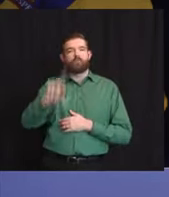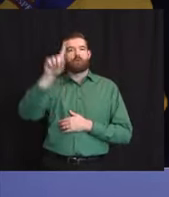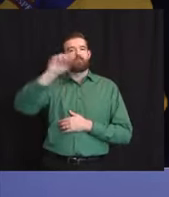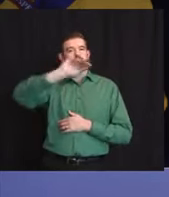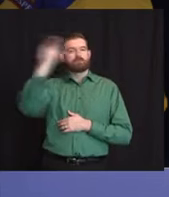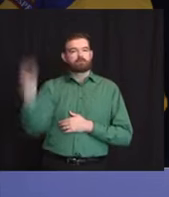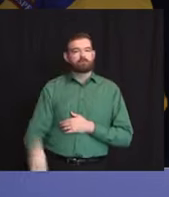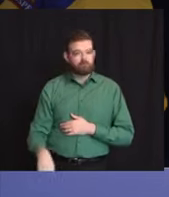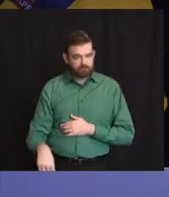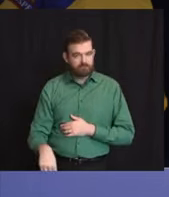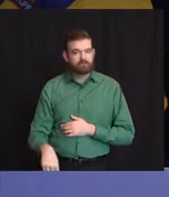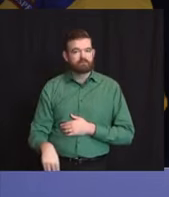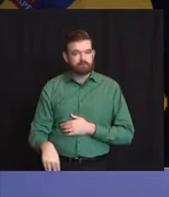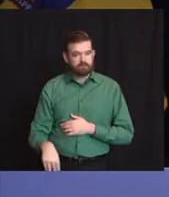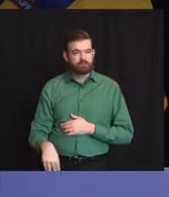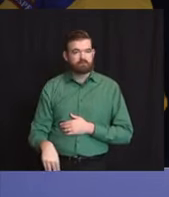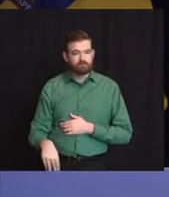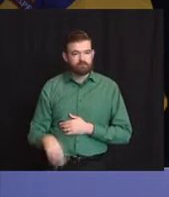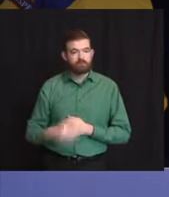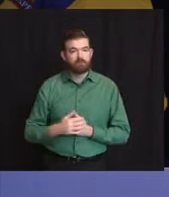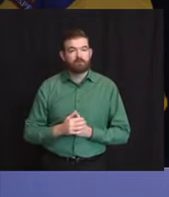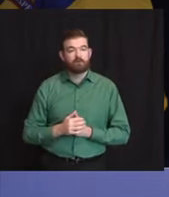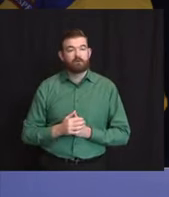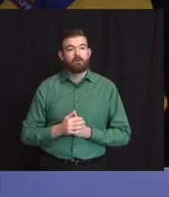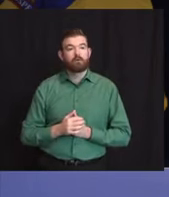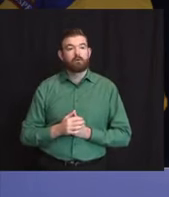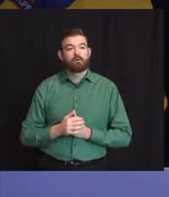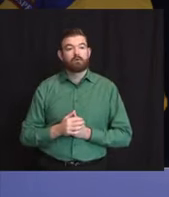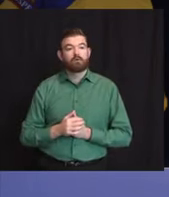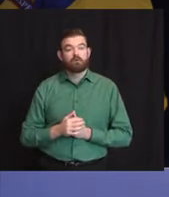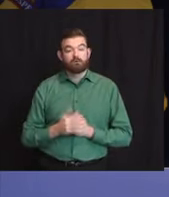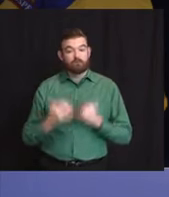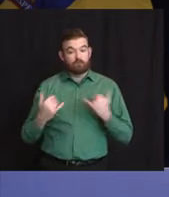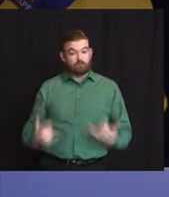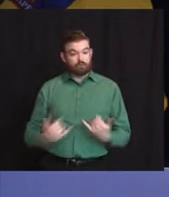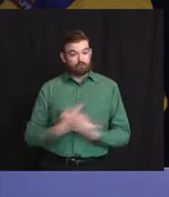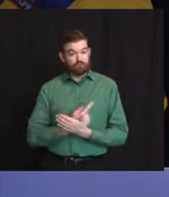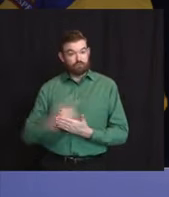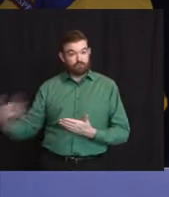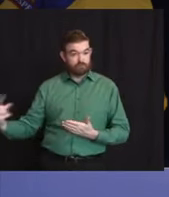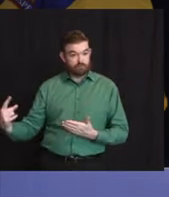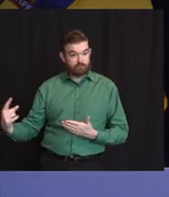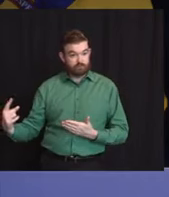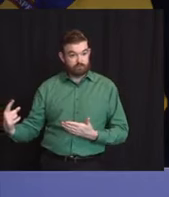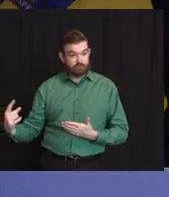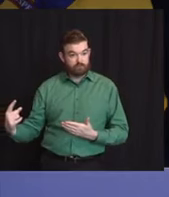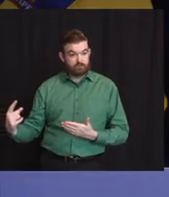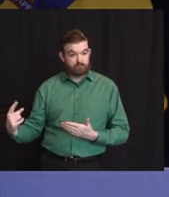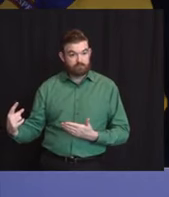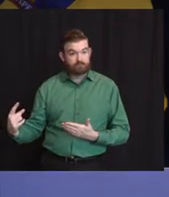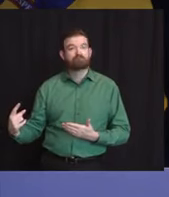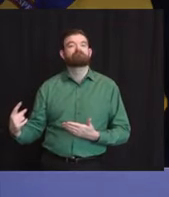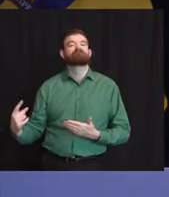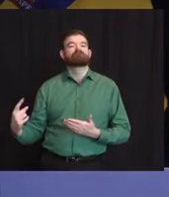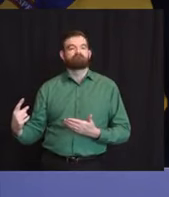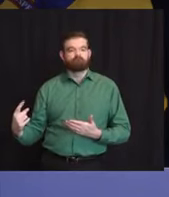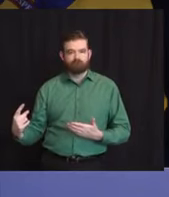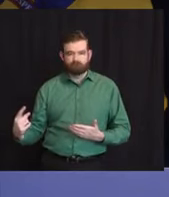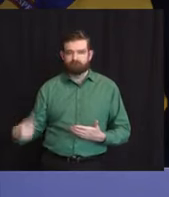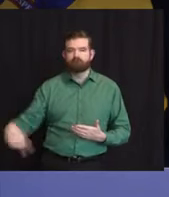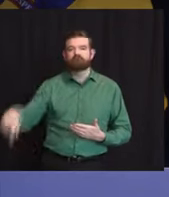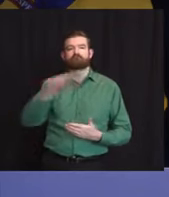Earlier this week, I covered the importance of safely using cleaning products because of the increases in calls that we were